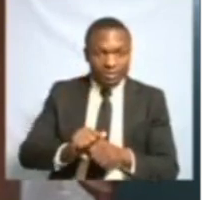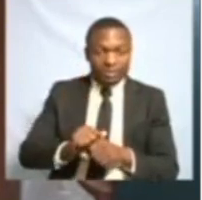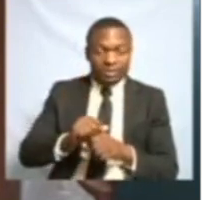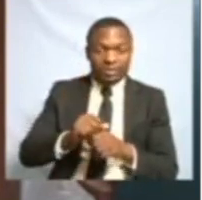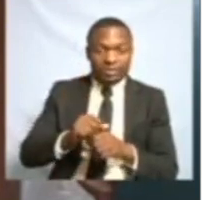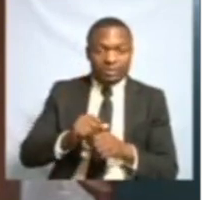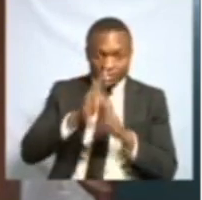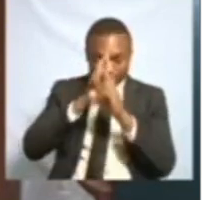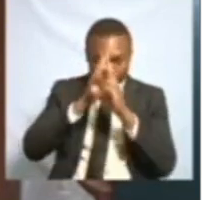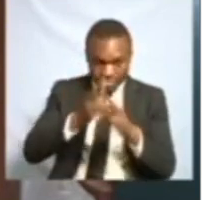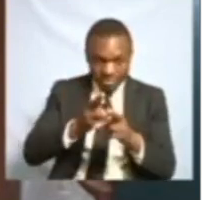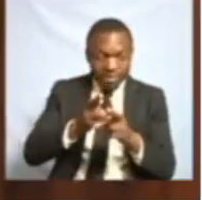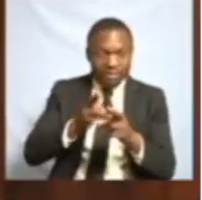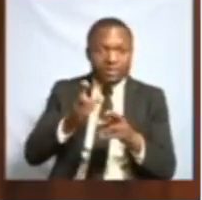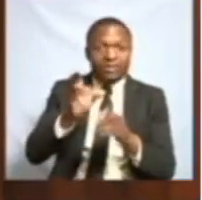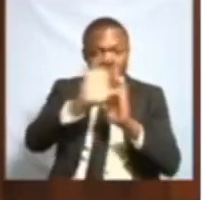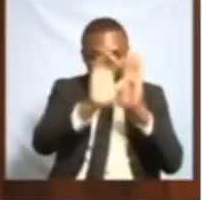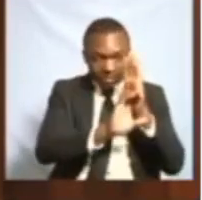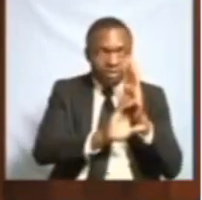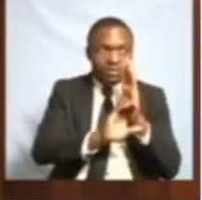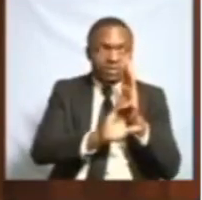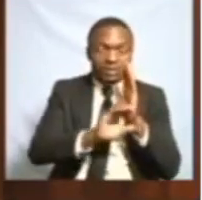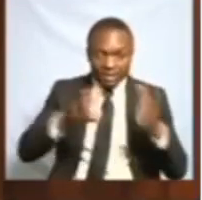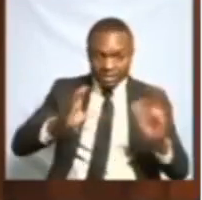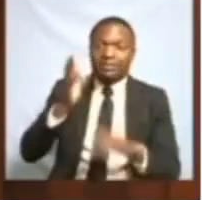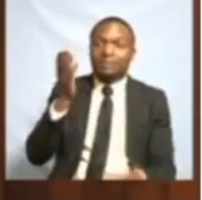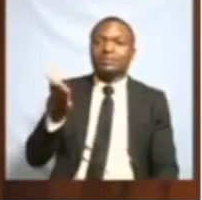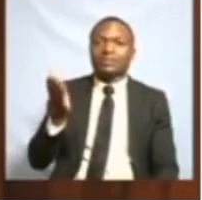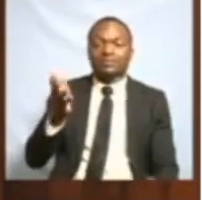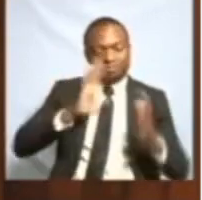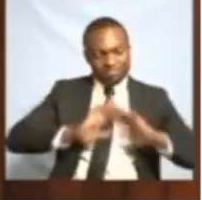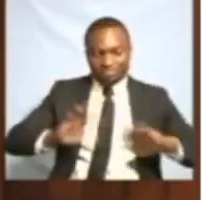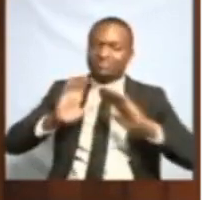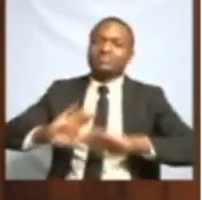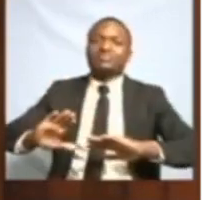And respect the constitution of the republic that causes me. Order, order.